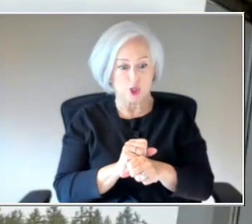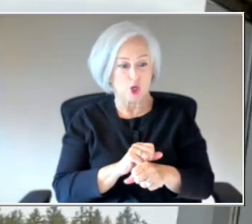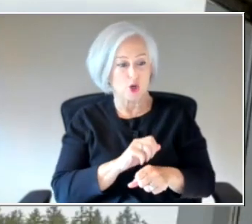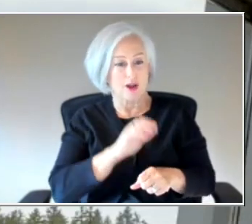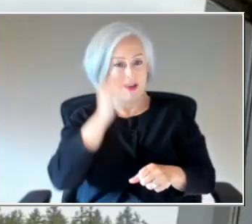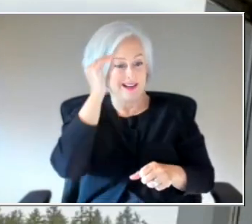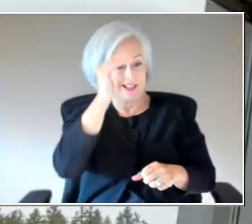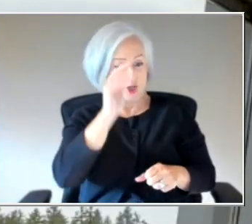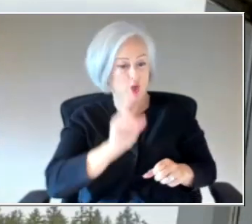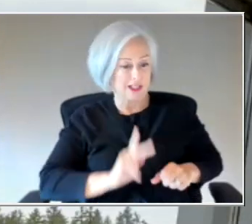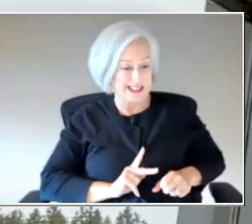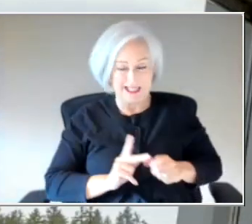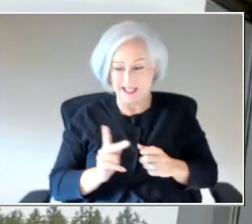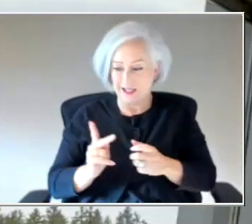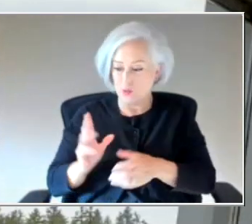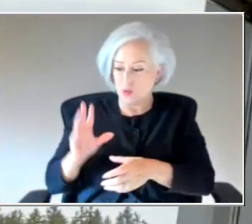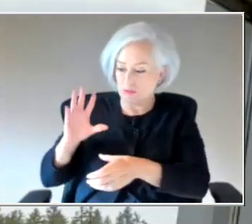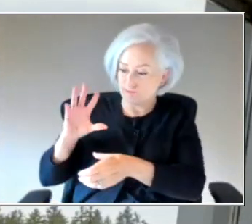adult.